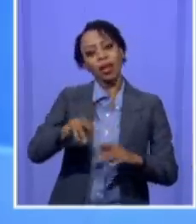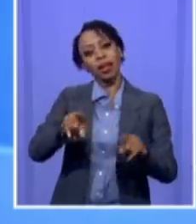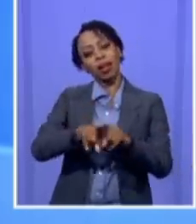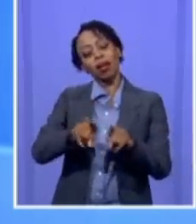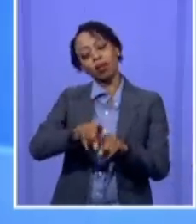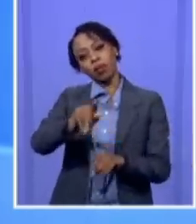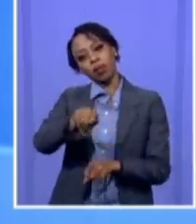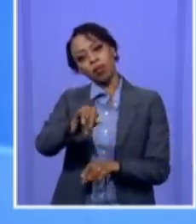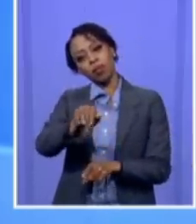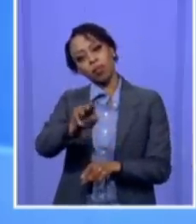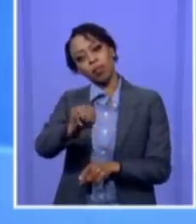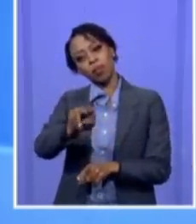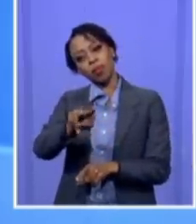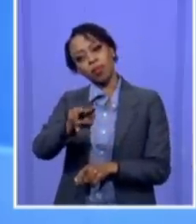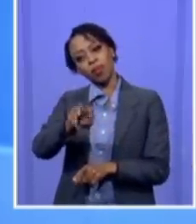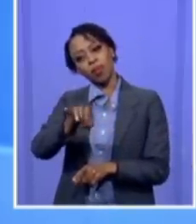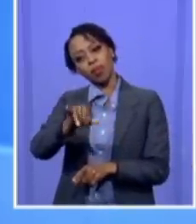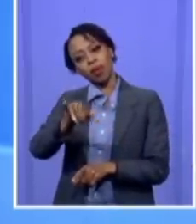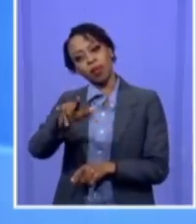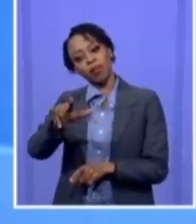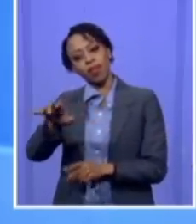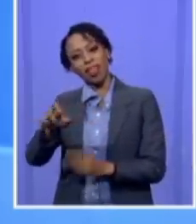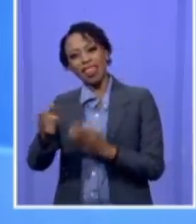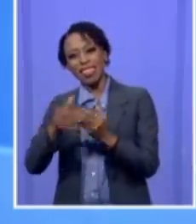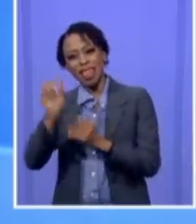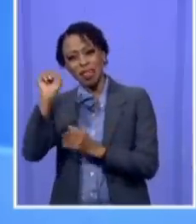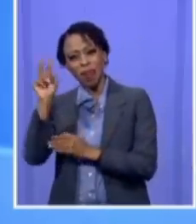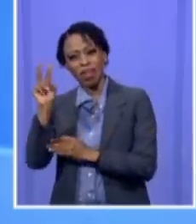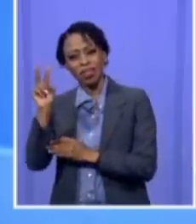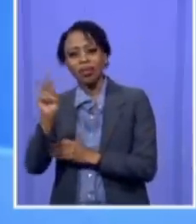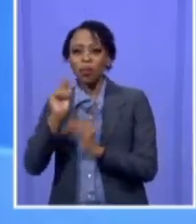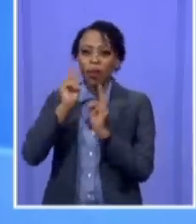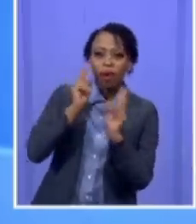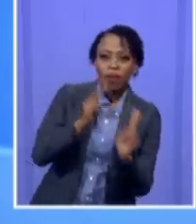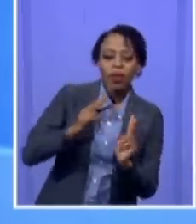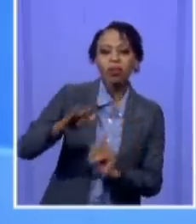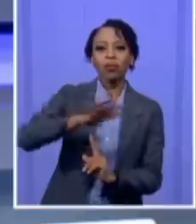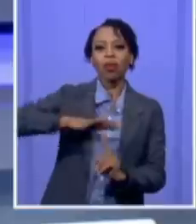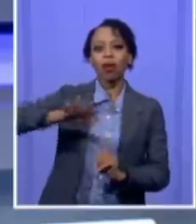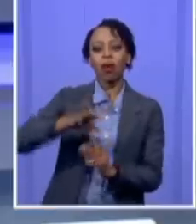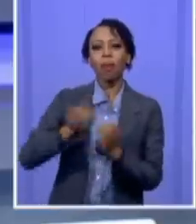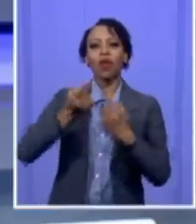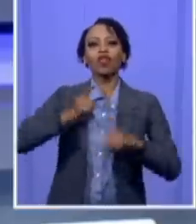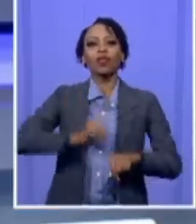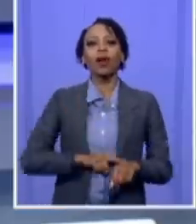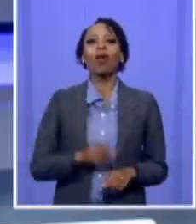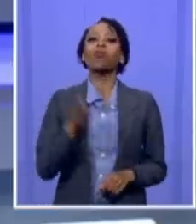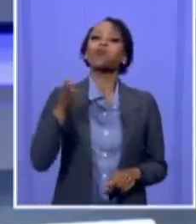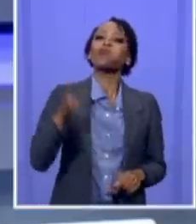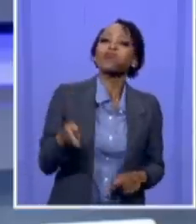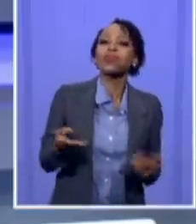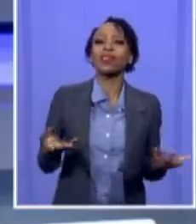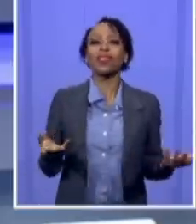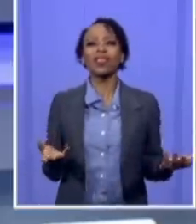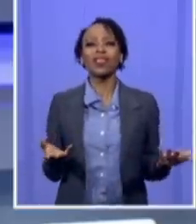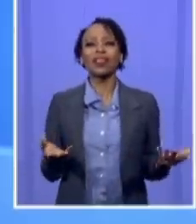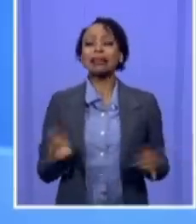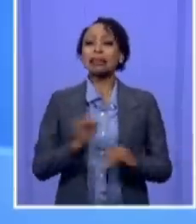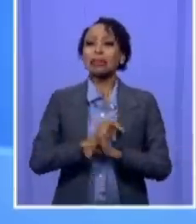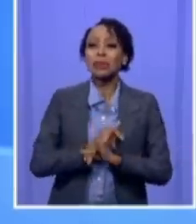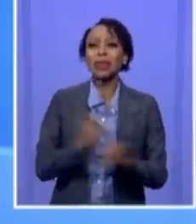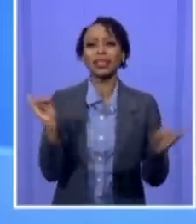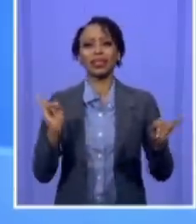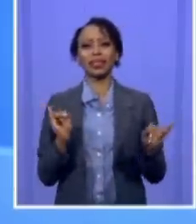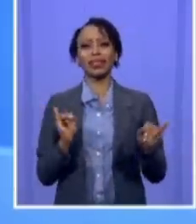towards Nigel, just outside Springs. I visited that area quite often, and there it is an absolute nightmare where some